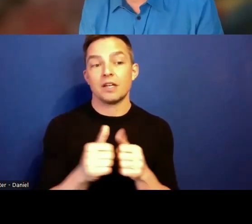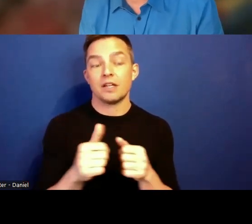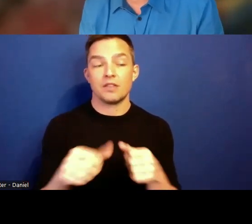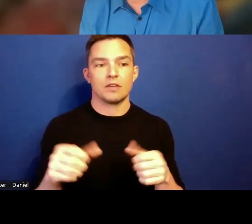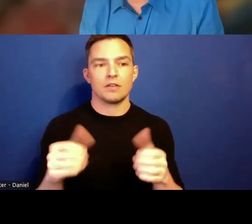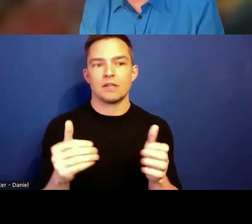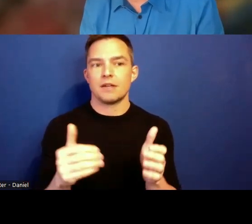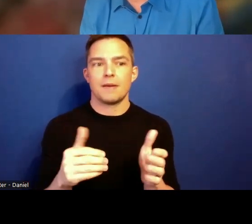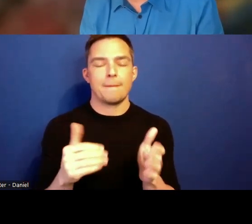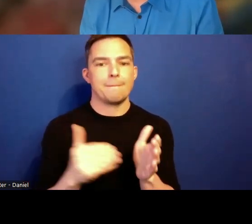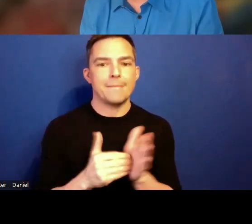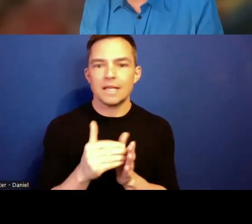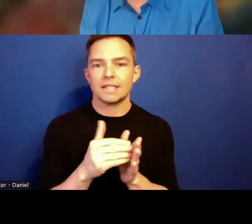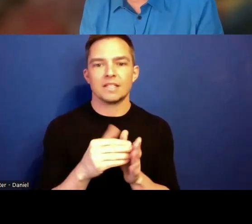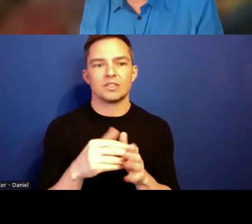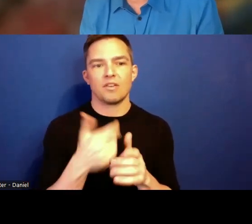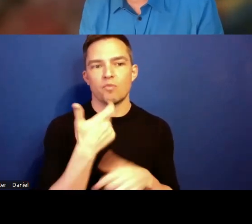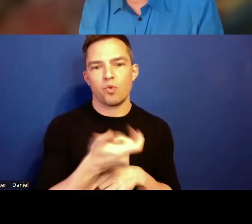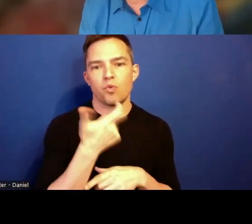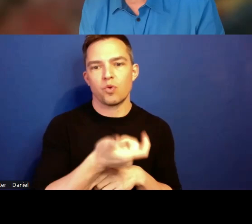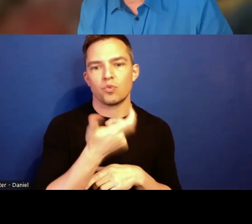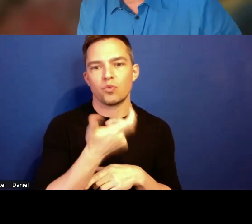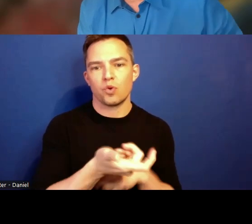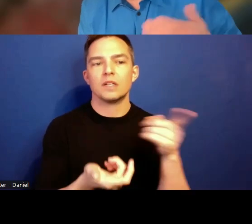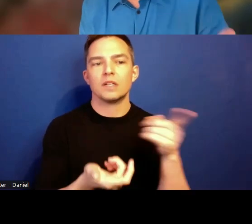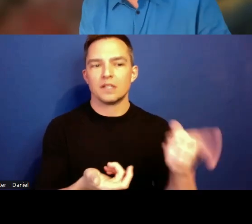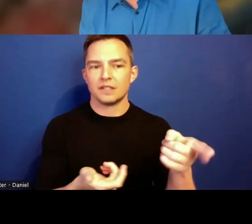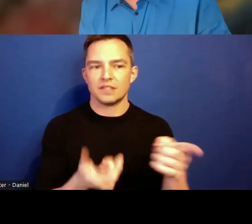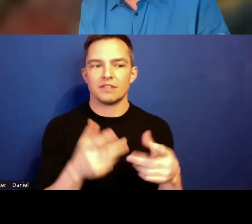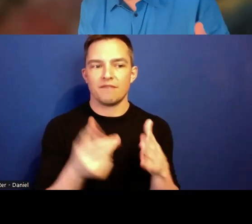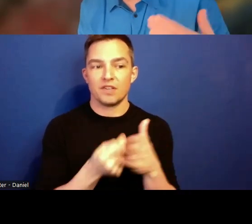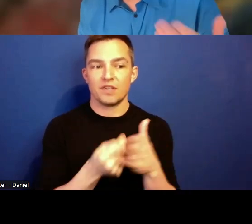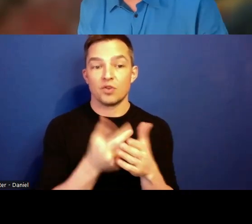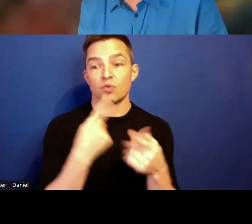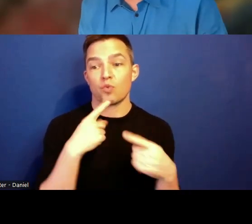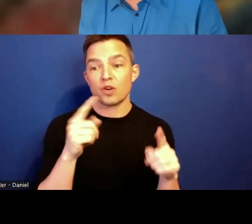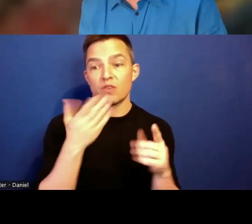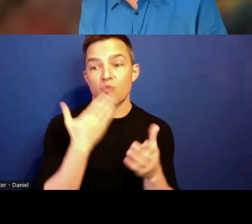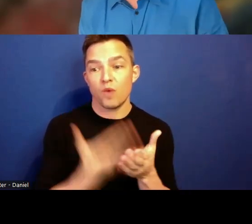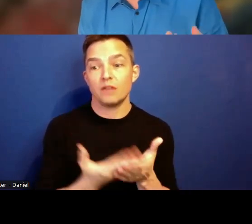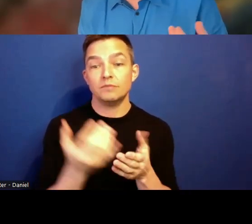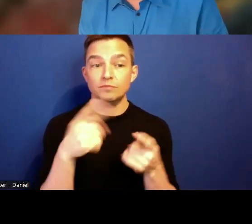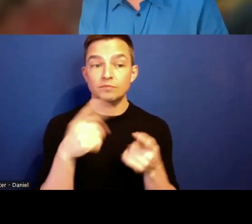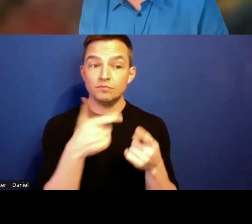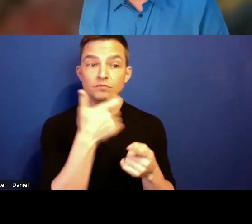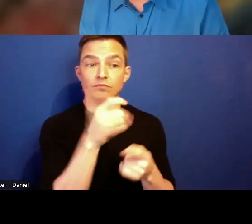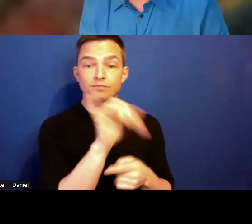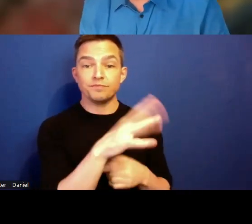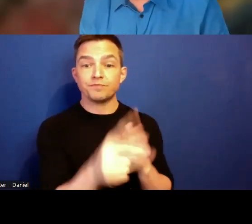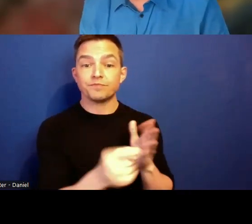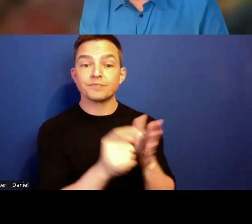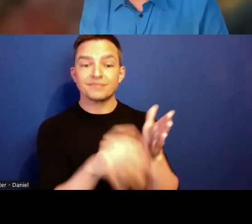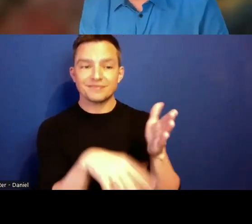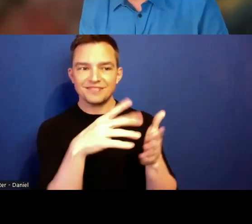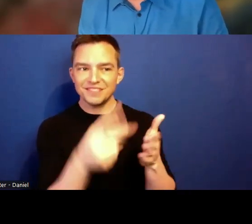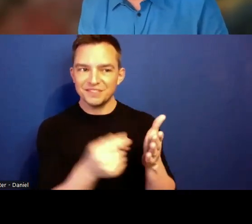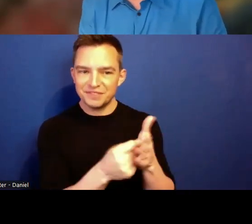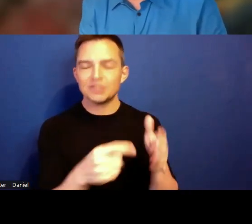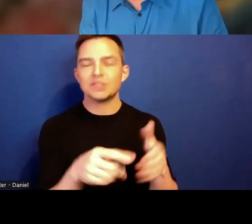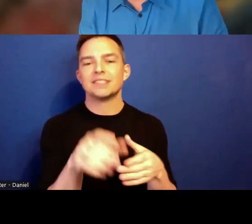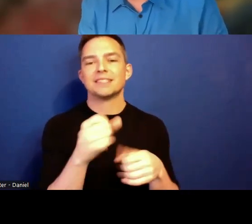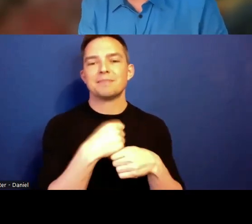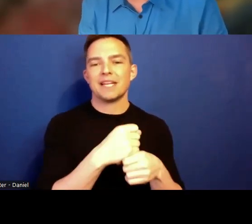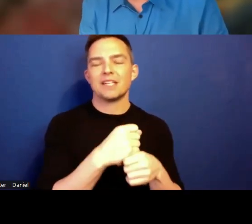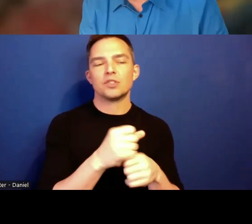of times. This video is working very well. And I will tell you, you could probably guess when you watch that, this video was designed to target